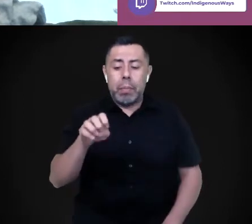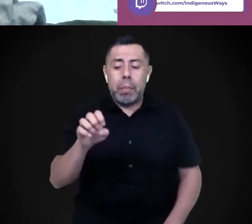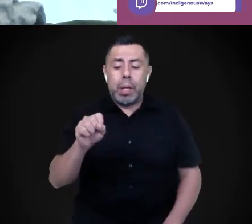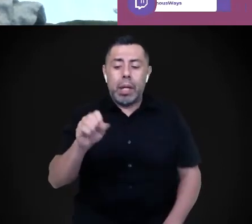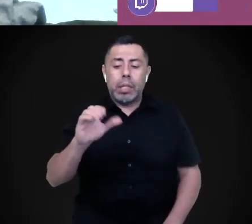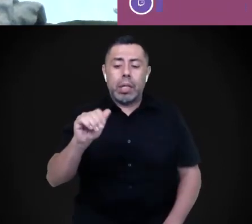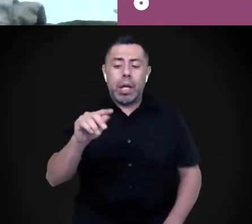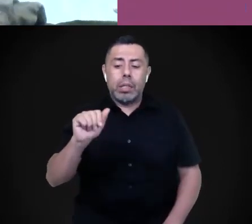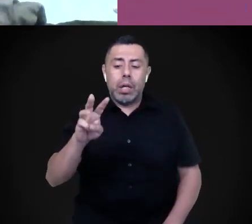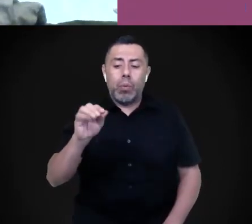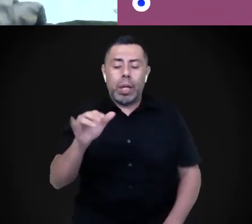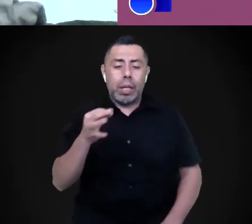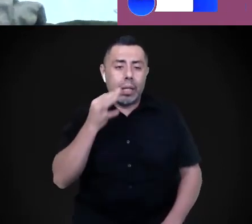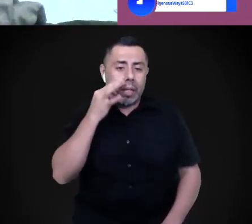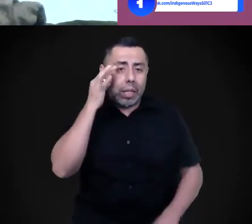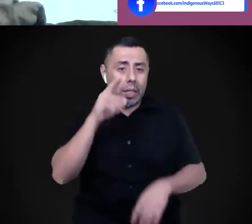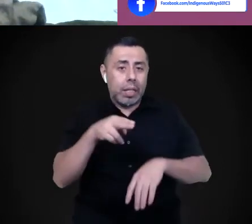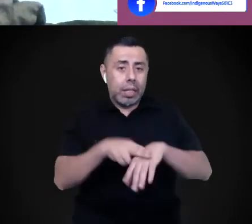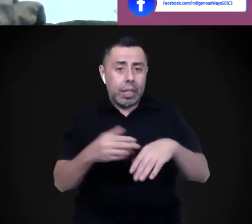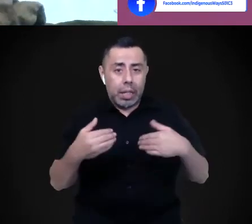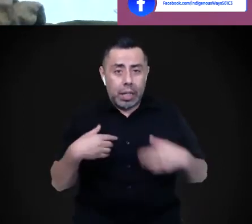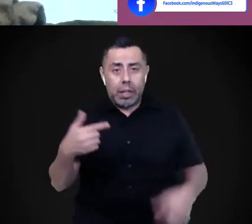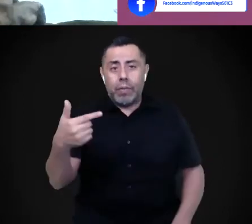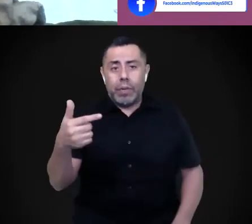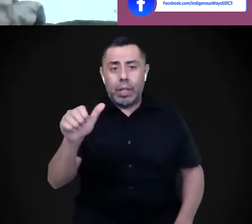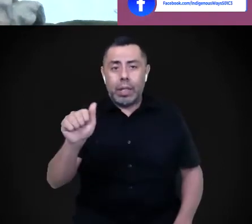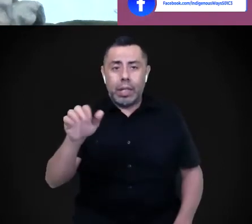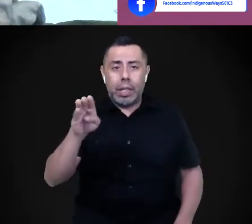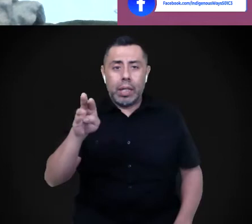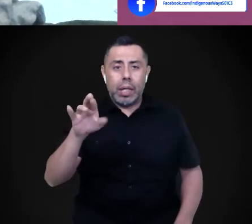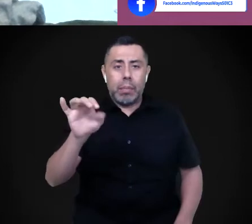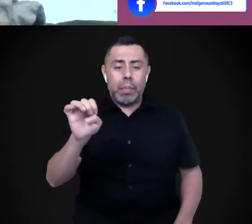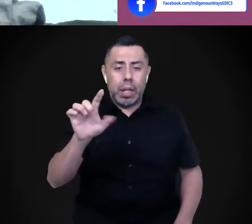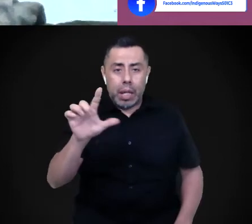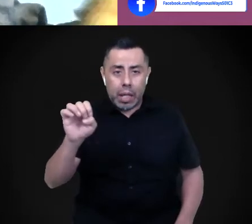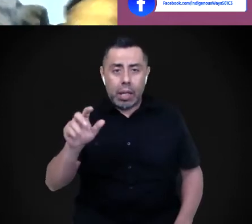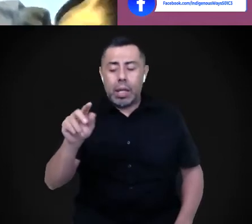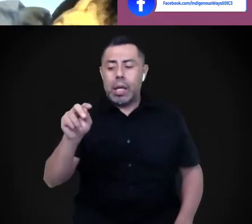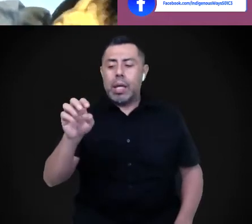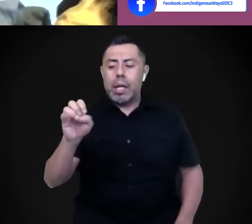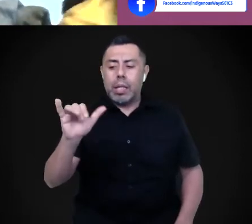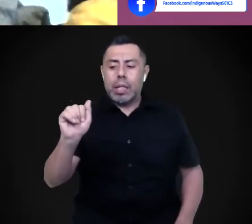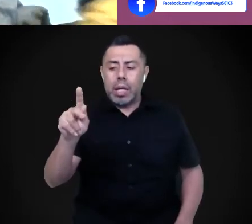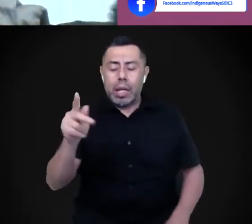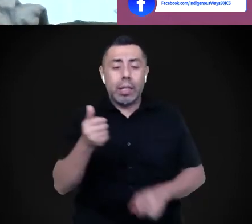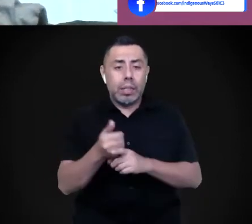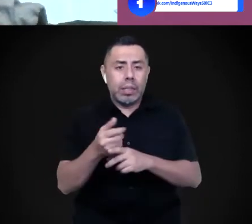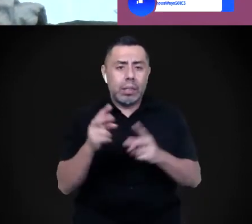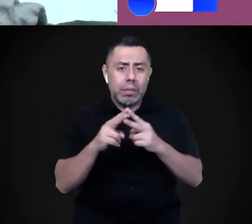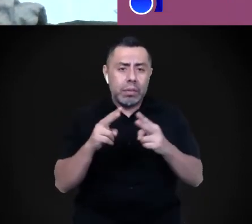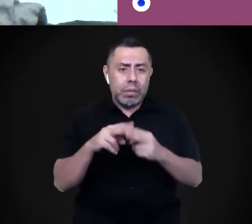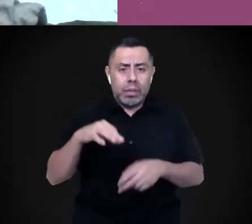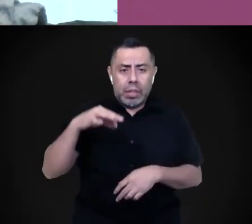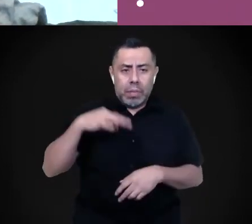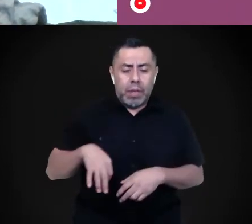have Gabrielle Tayak, who's been really instrumental in Indian world. So